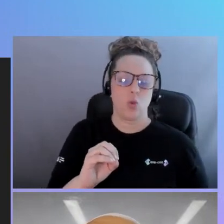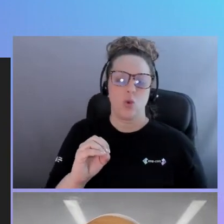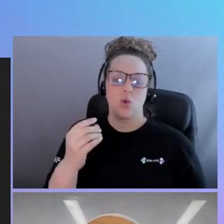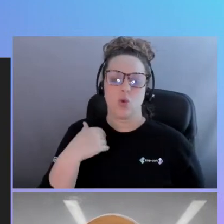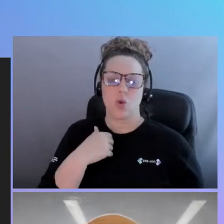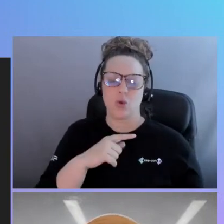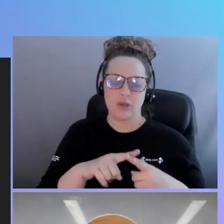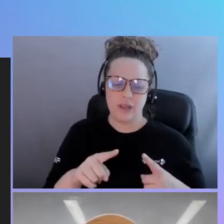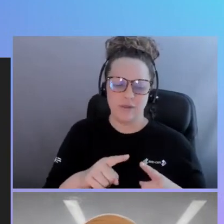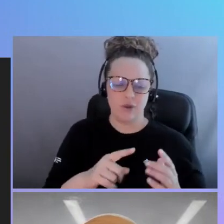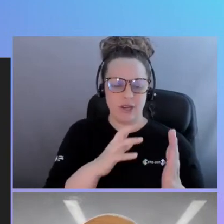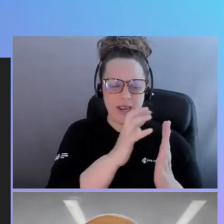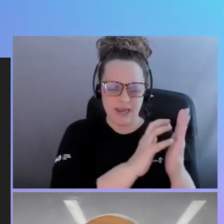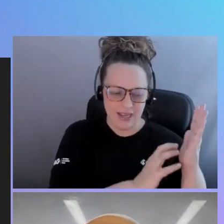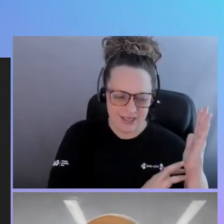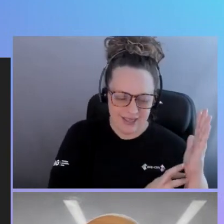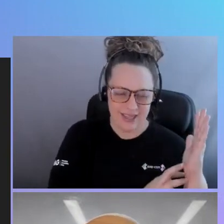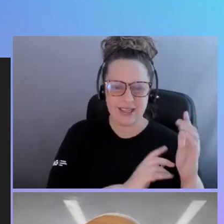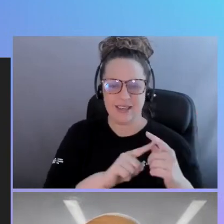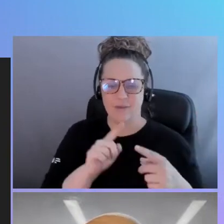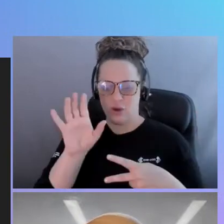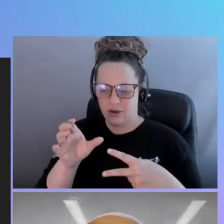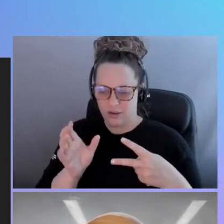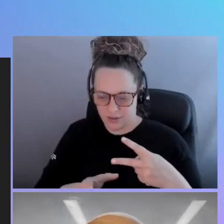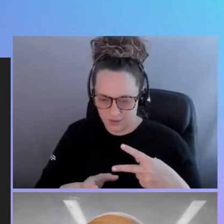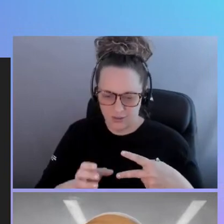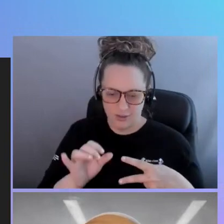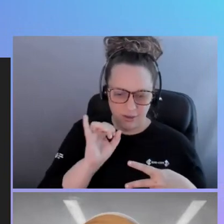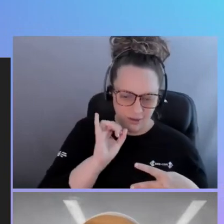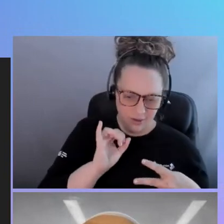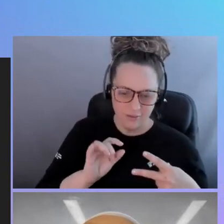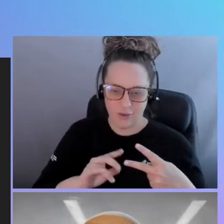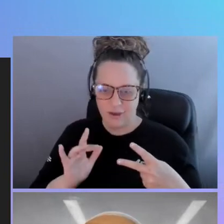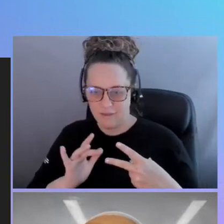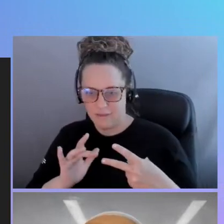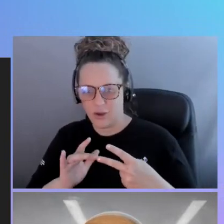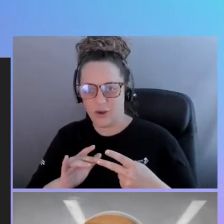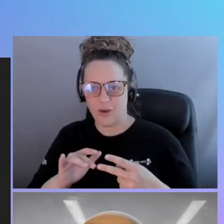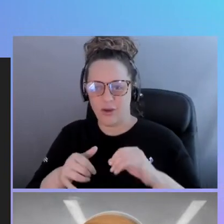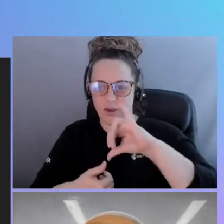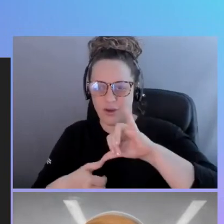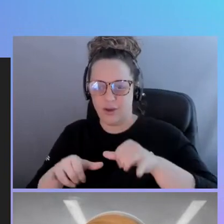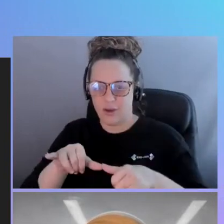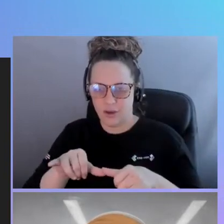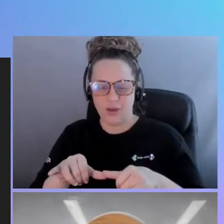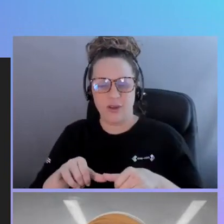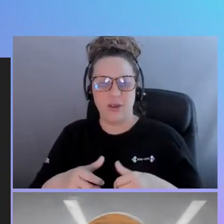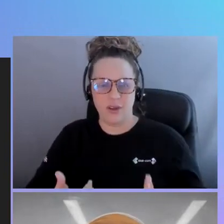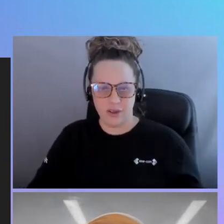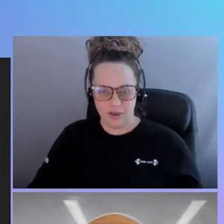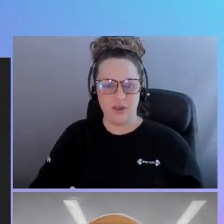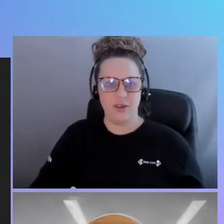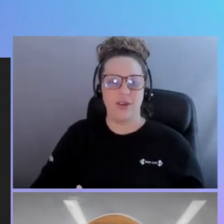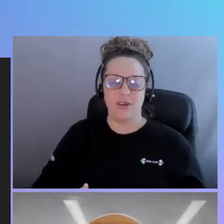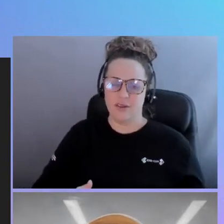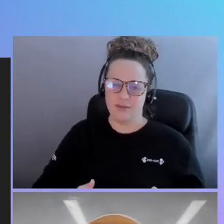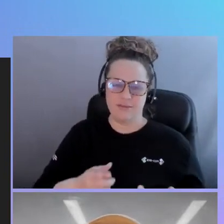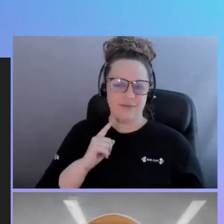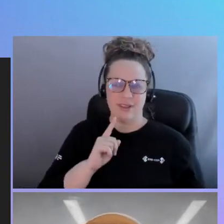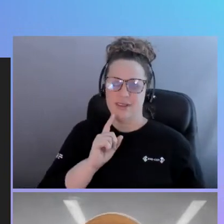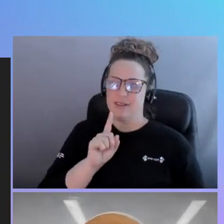screen densities, device categories, aspect ratios, sizes. And that's when, that same